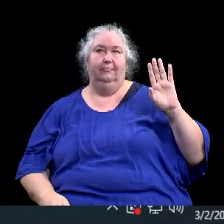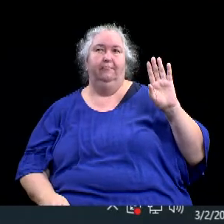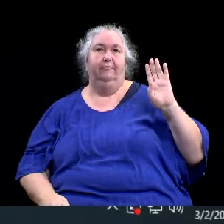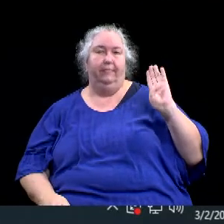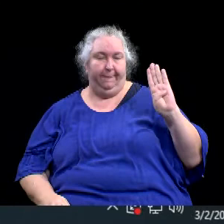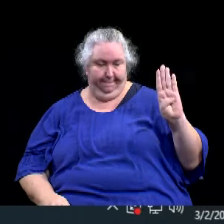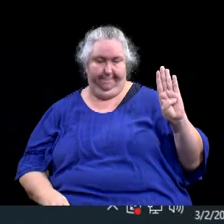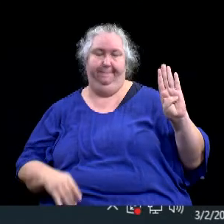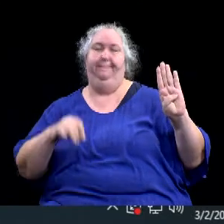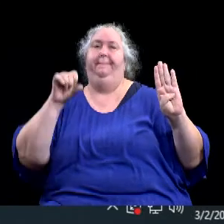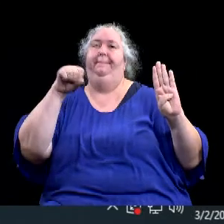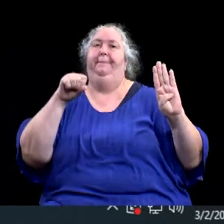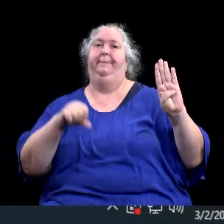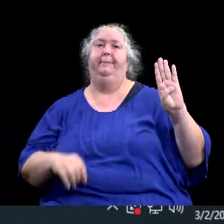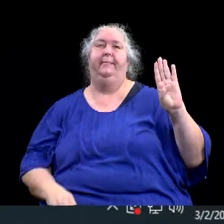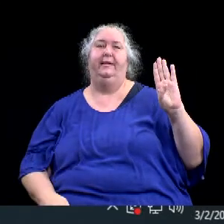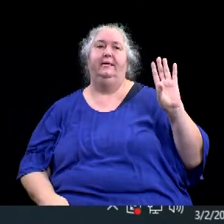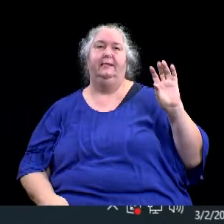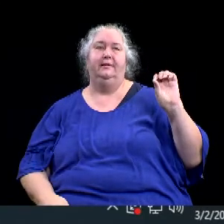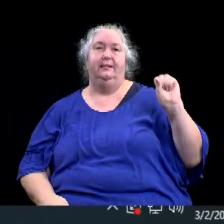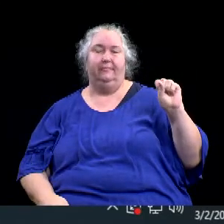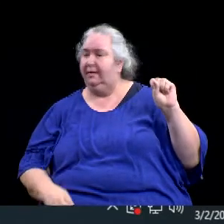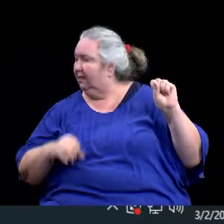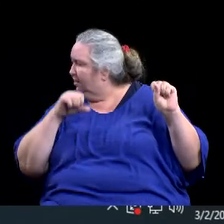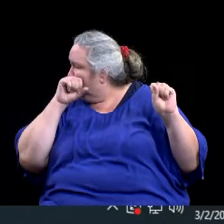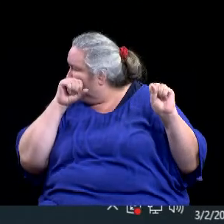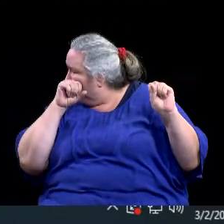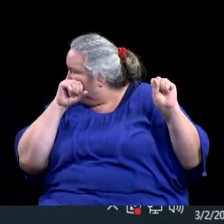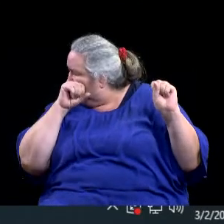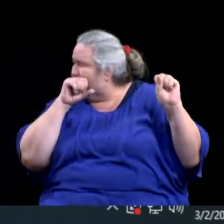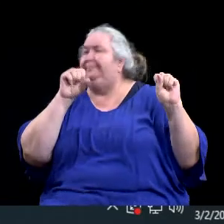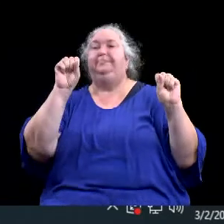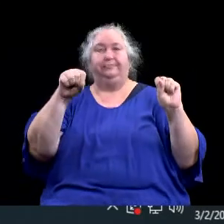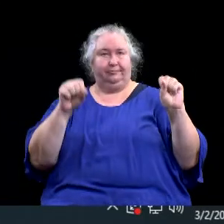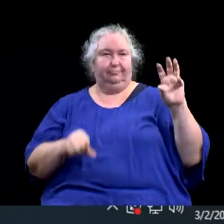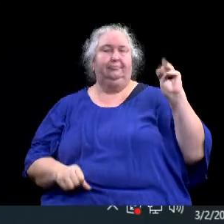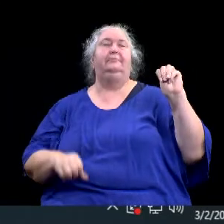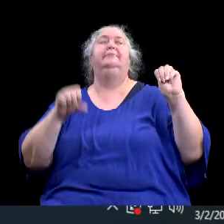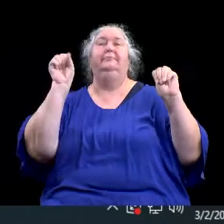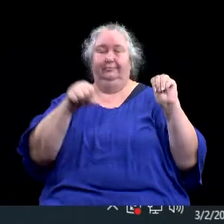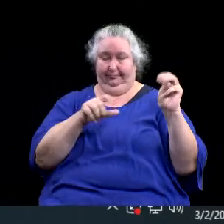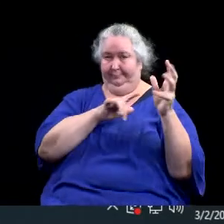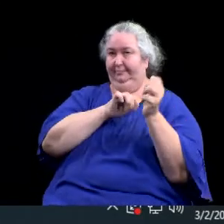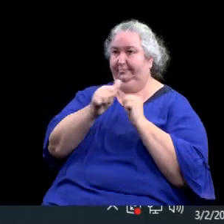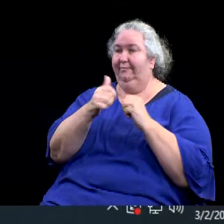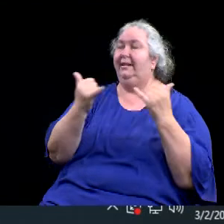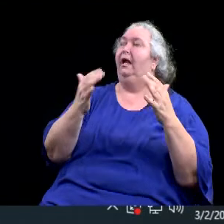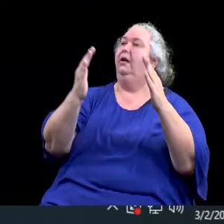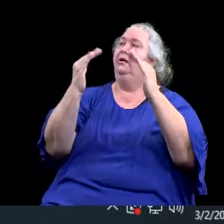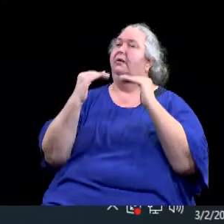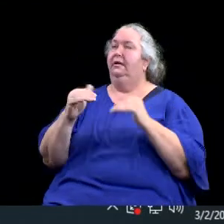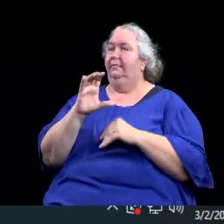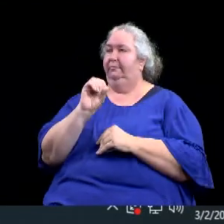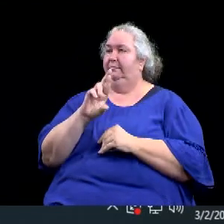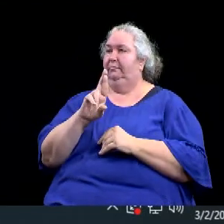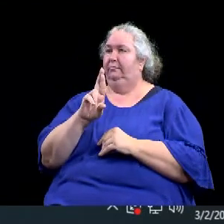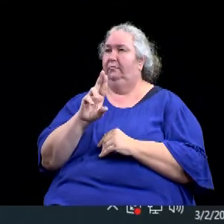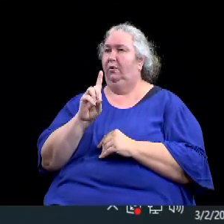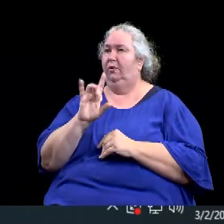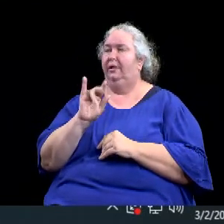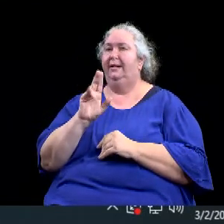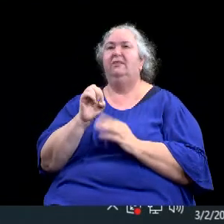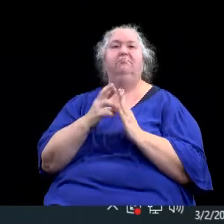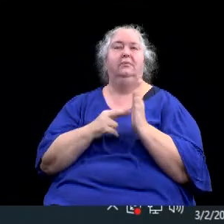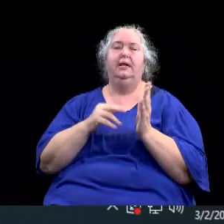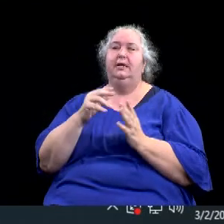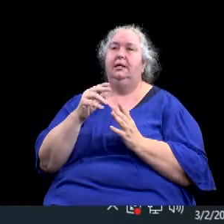Yes. Meek. Yes, that motion carries. And now we'll move on to ordinance 2021-142. An ordinance abandoning